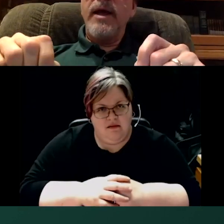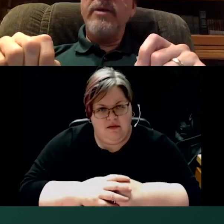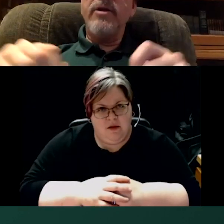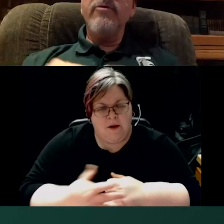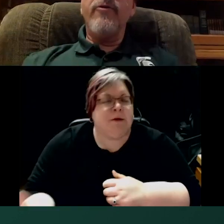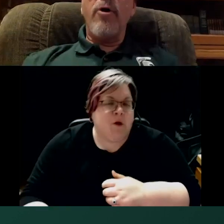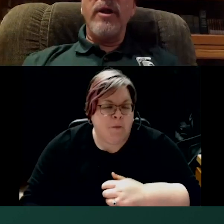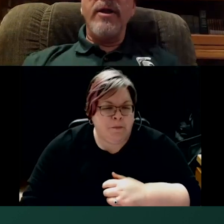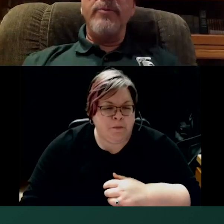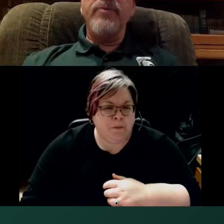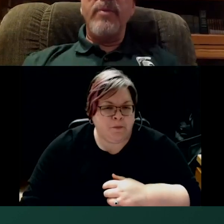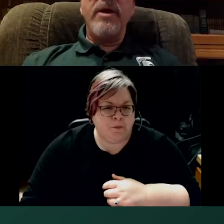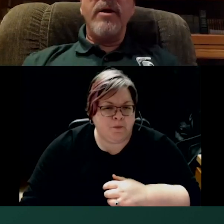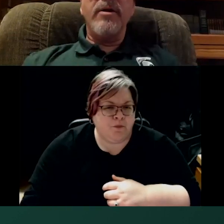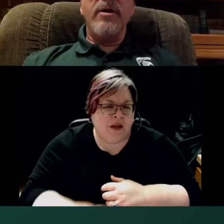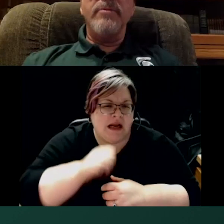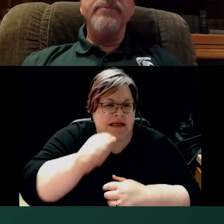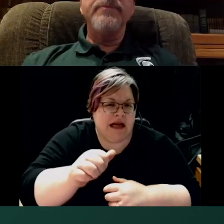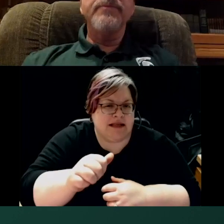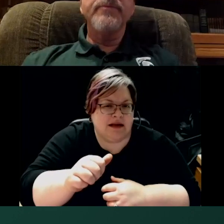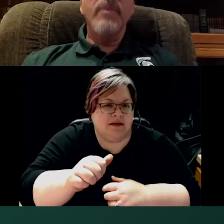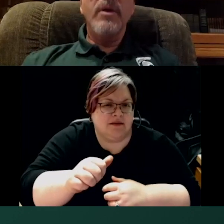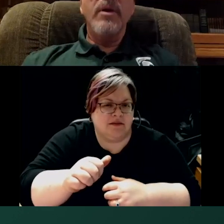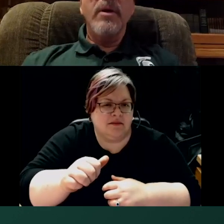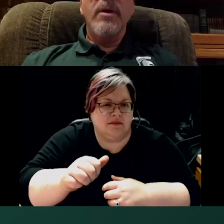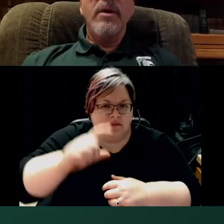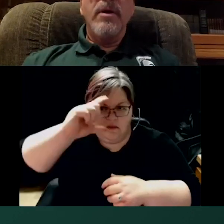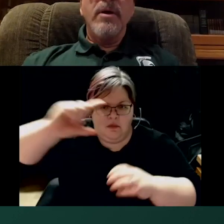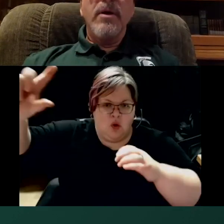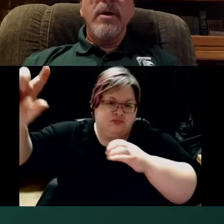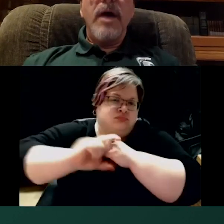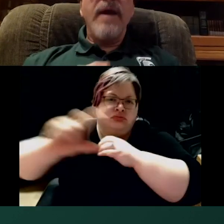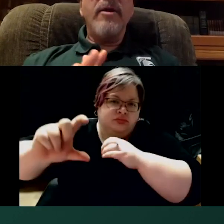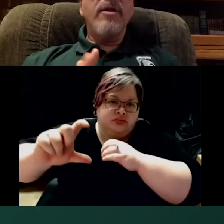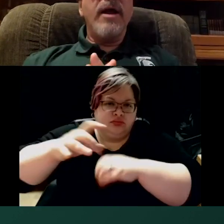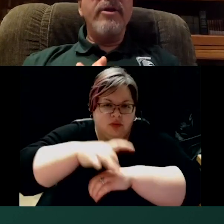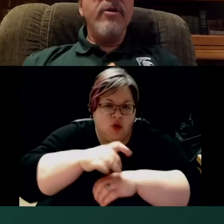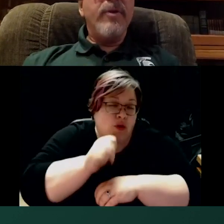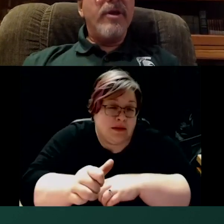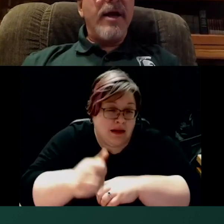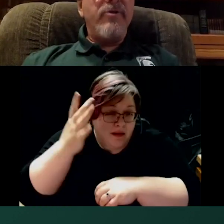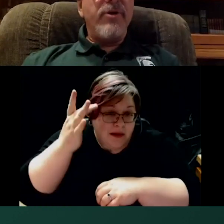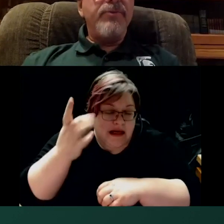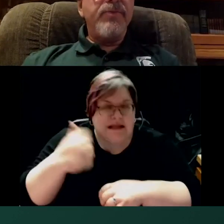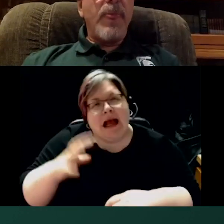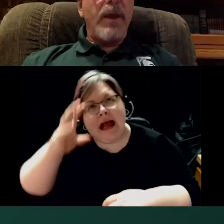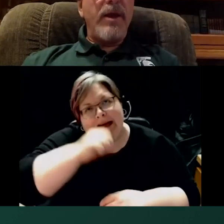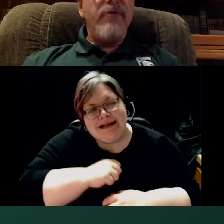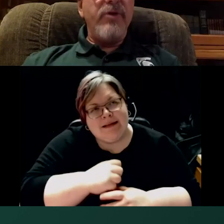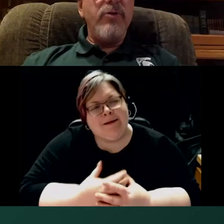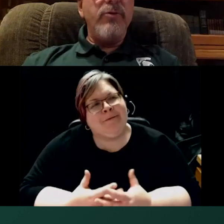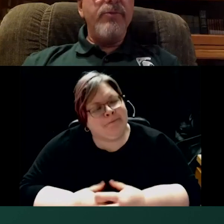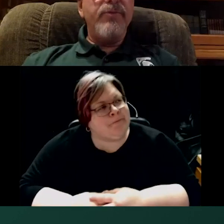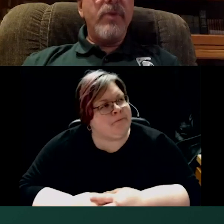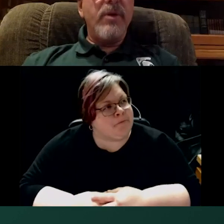it doesn't fall in because I guess I could use this analogy.